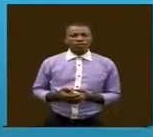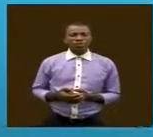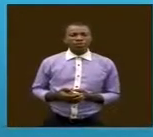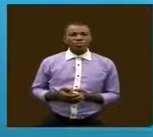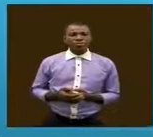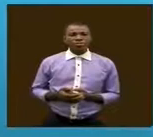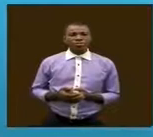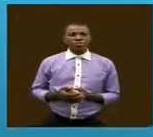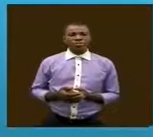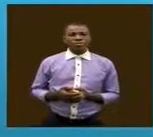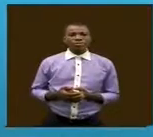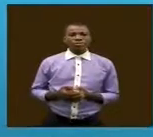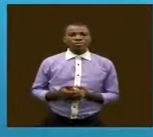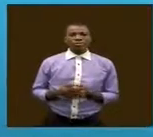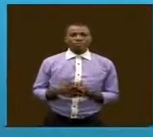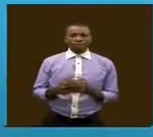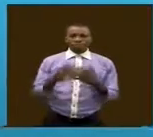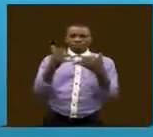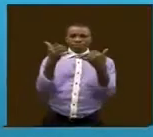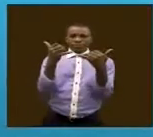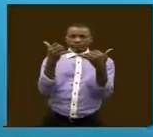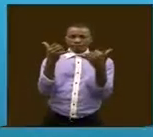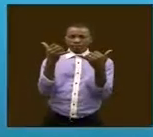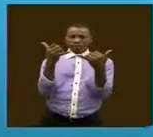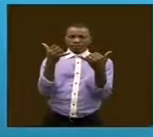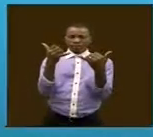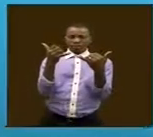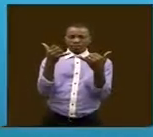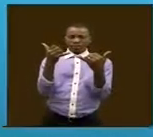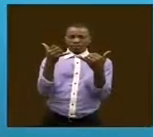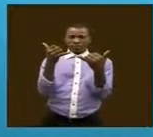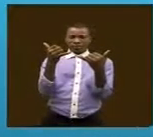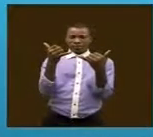Okay, now let's look at the career